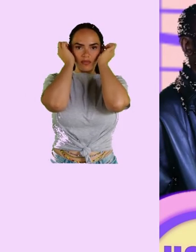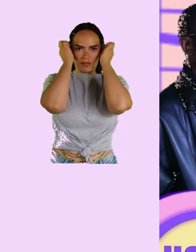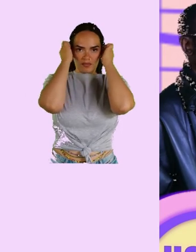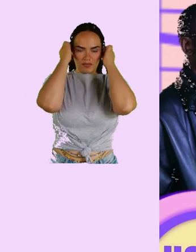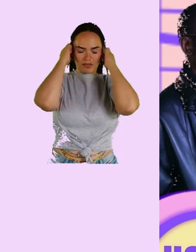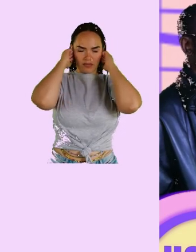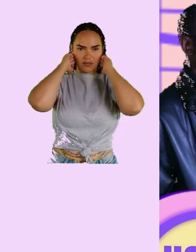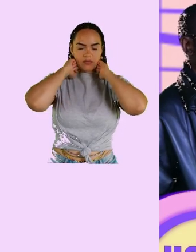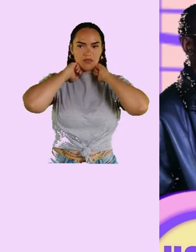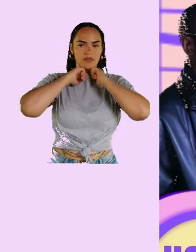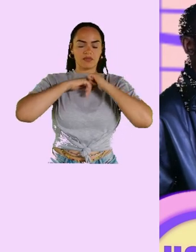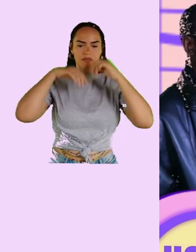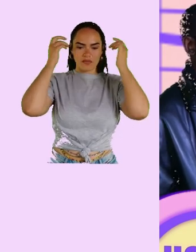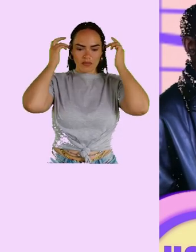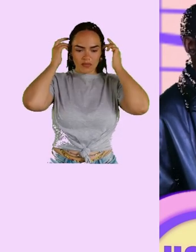blue tie.